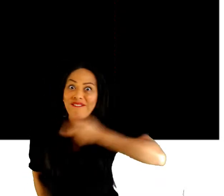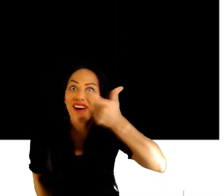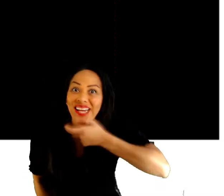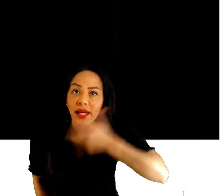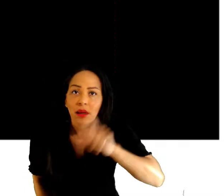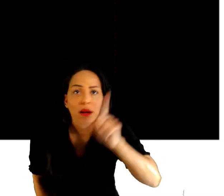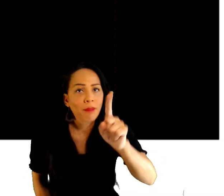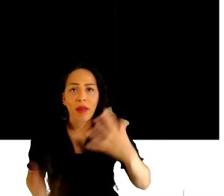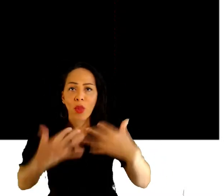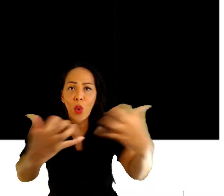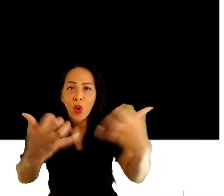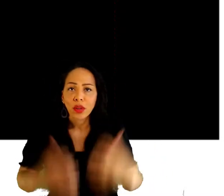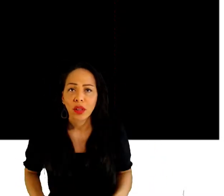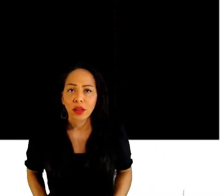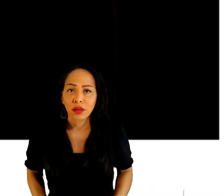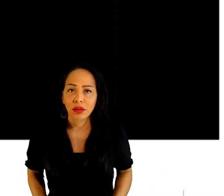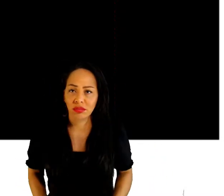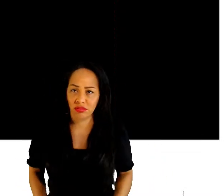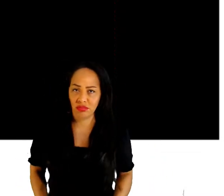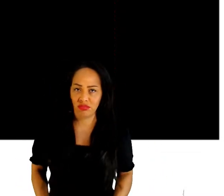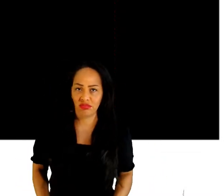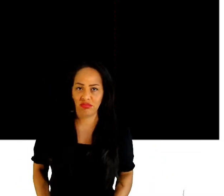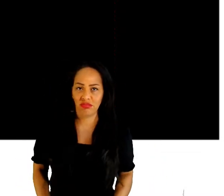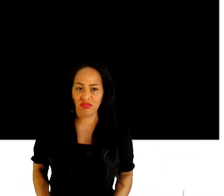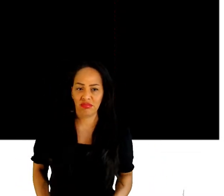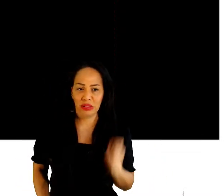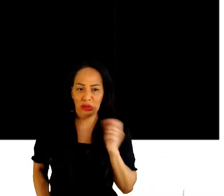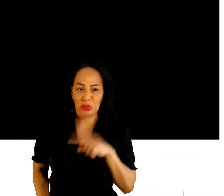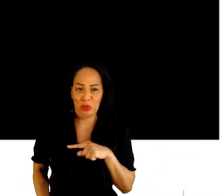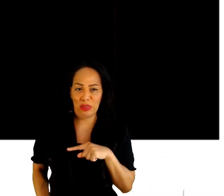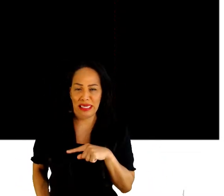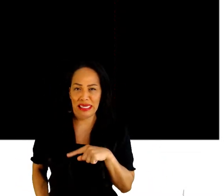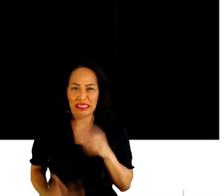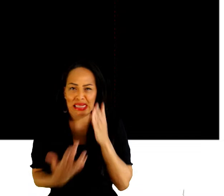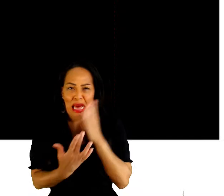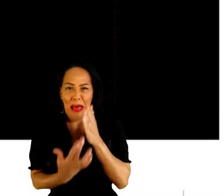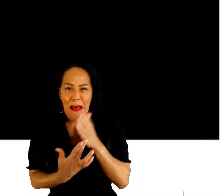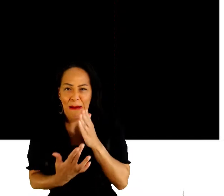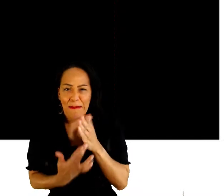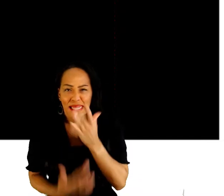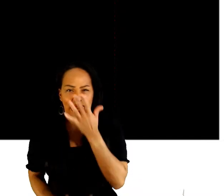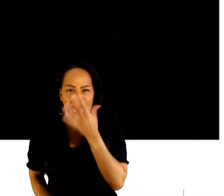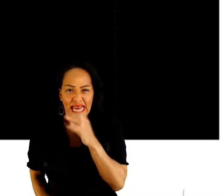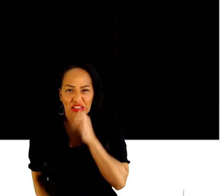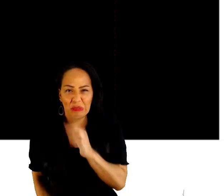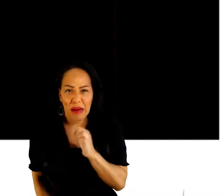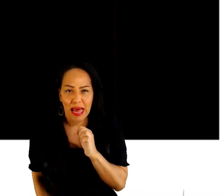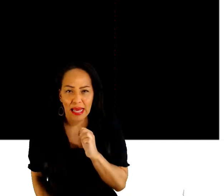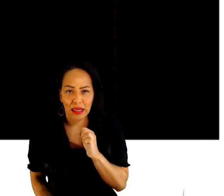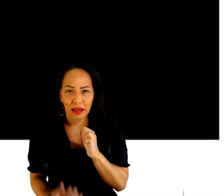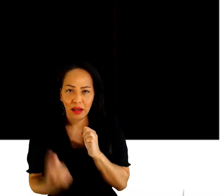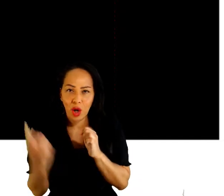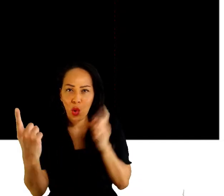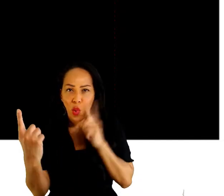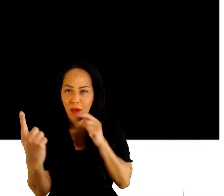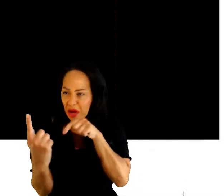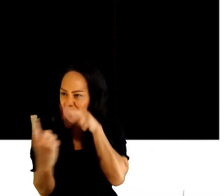went, "This is really weird. What's this middle-aged man doing, looking so closely at this young nubile woman?"